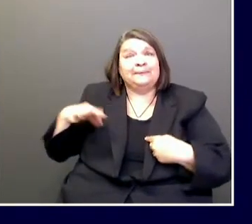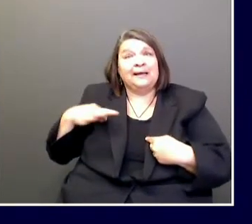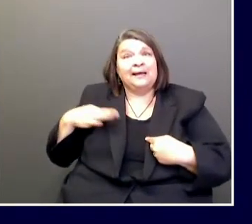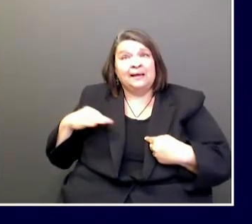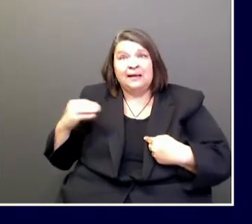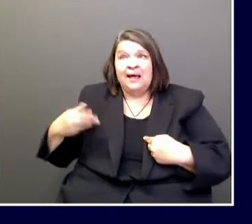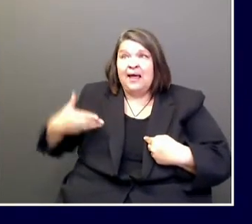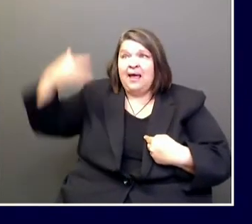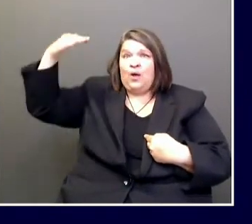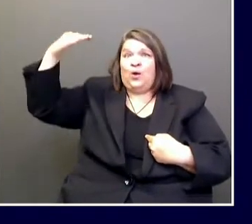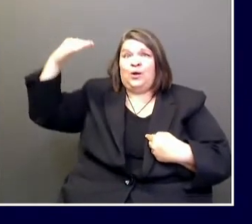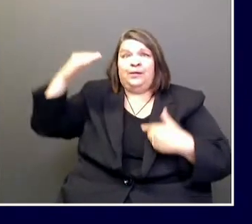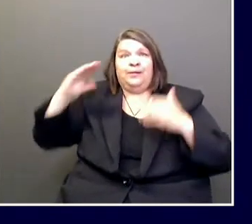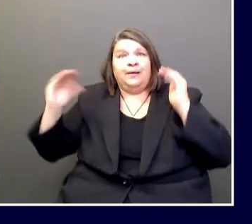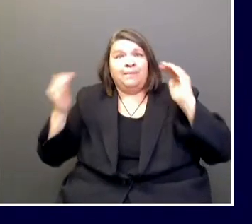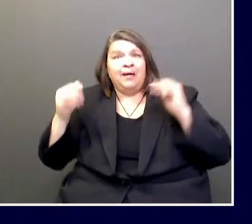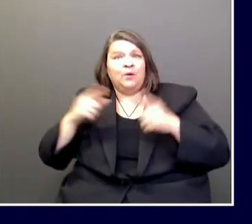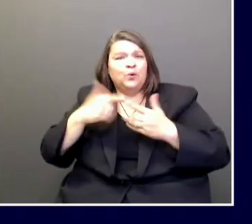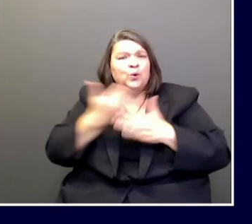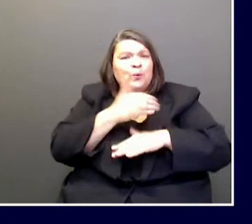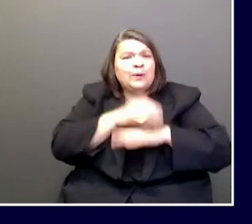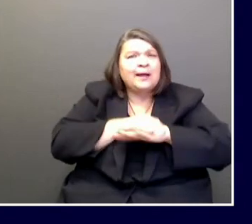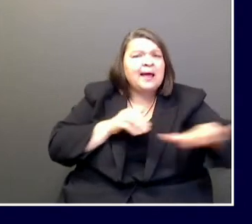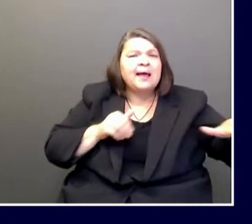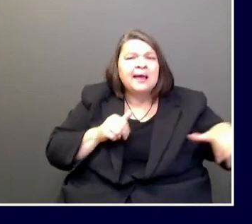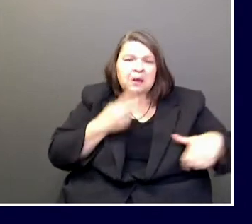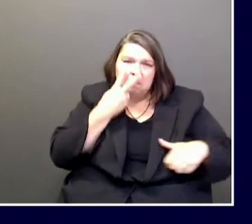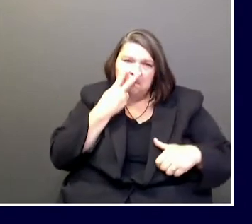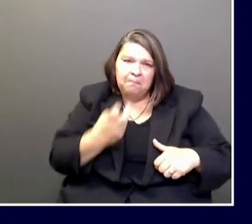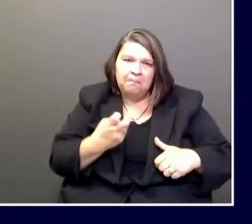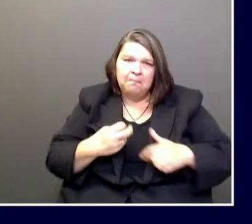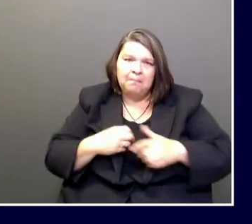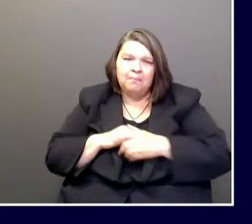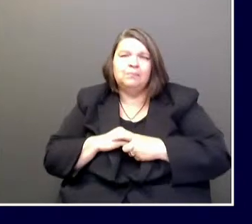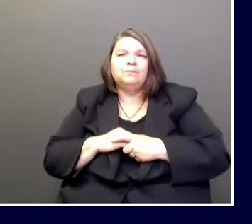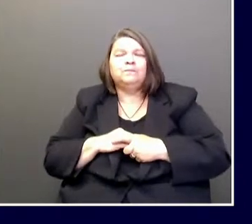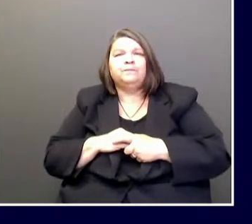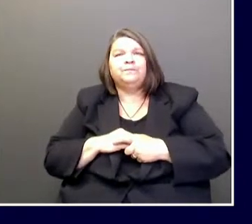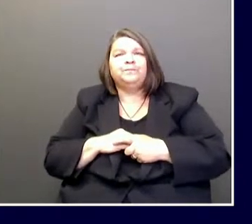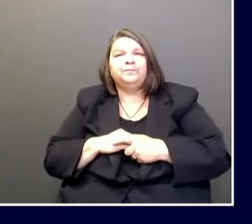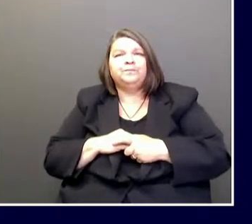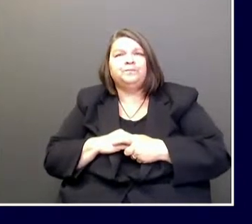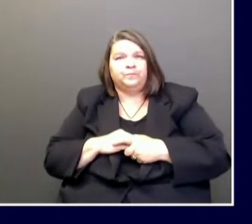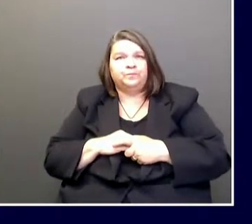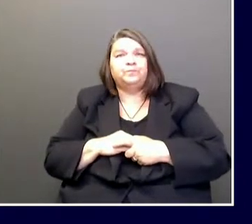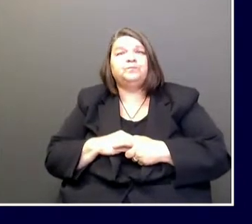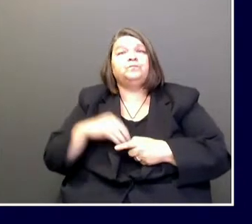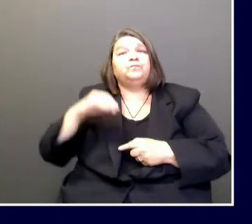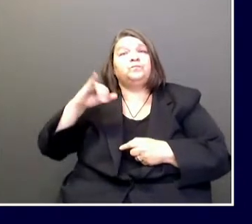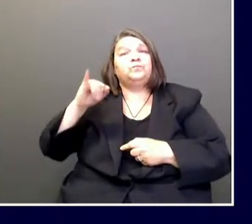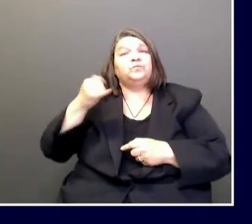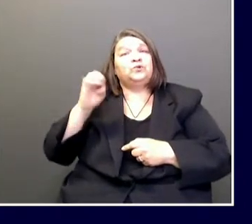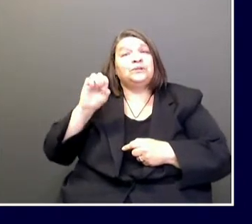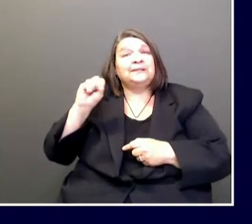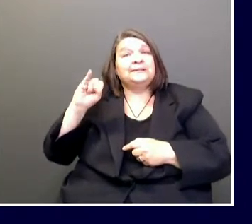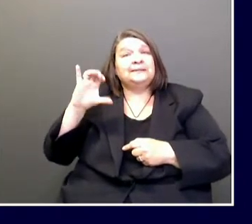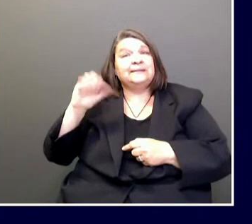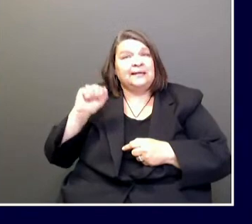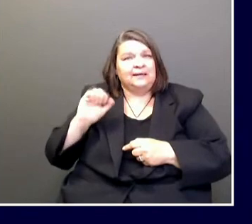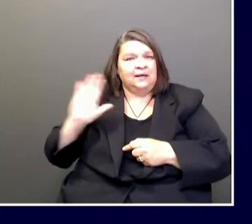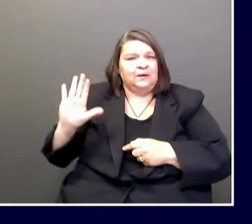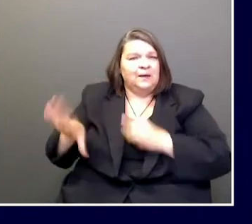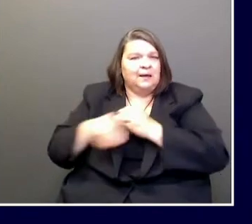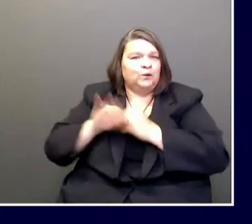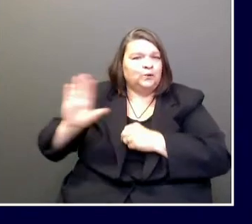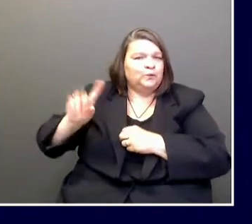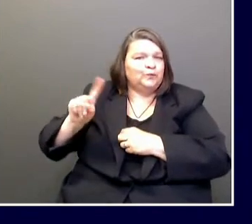band. Okay, thanks. And then this is related to the question that Jessica just had, but can you just tell us a little bit more